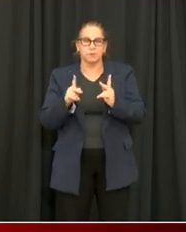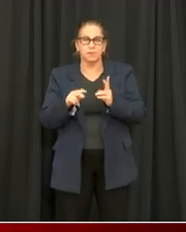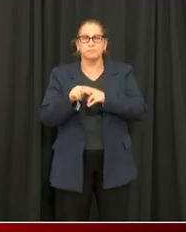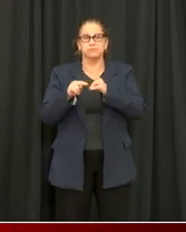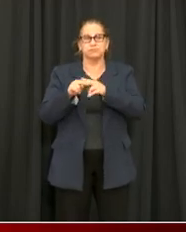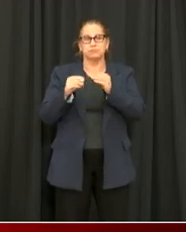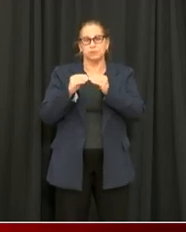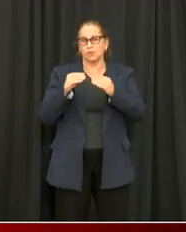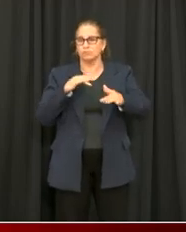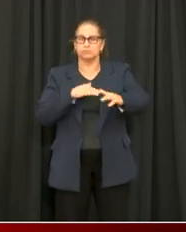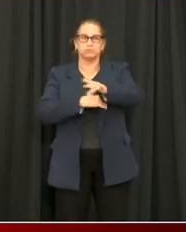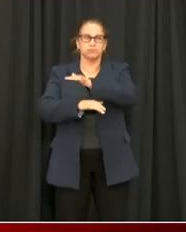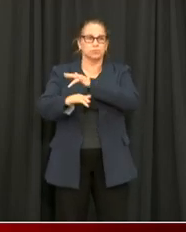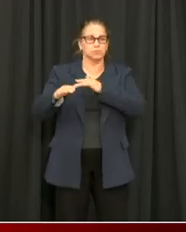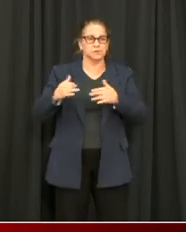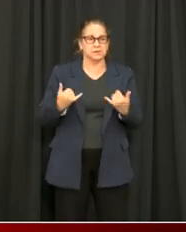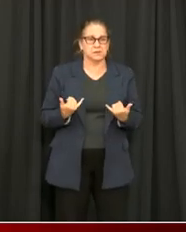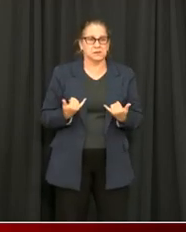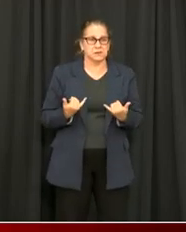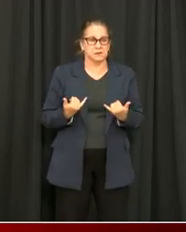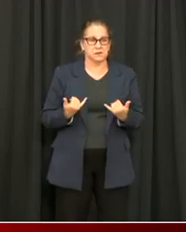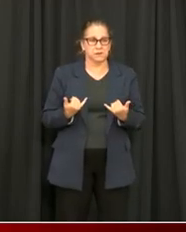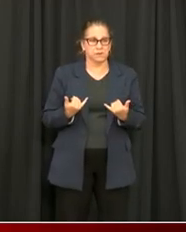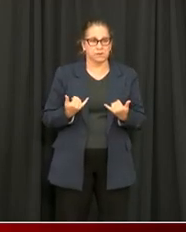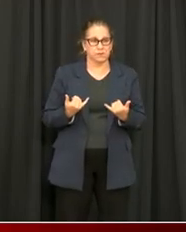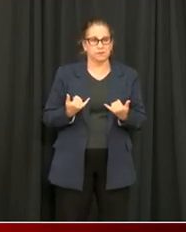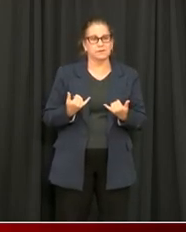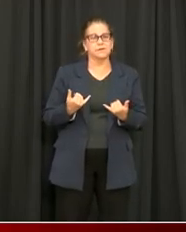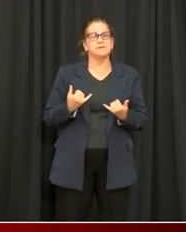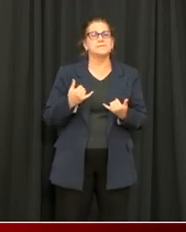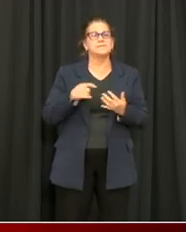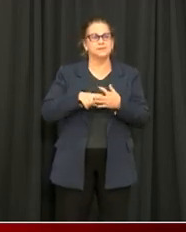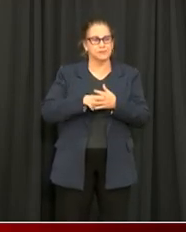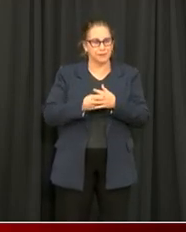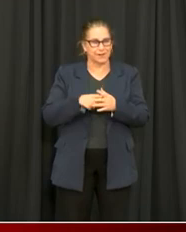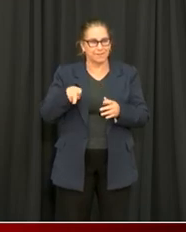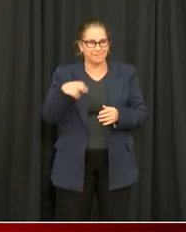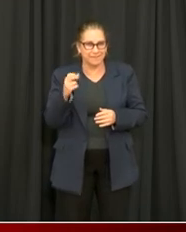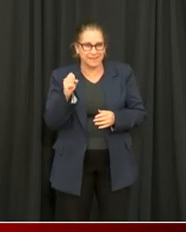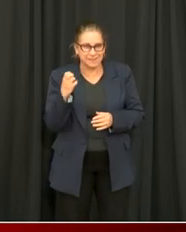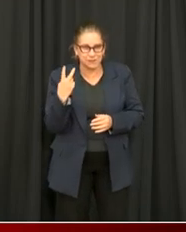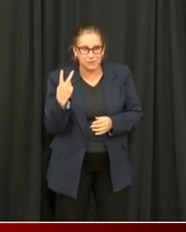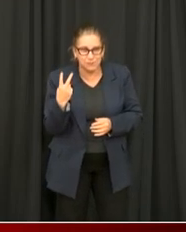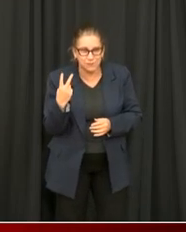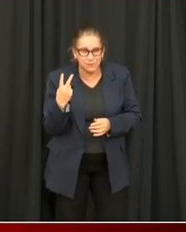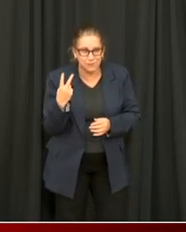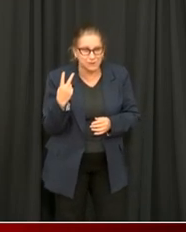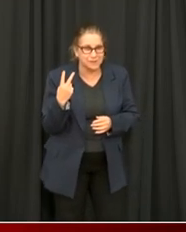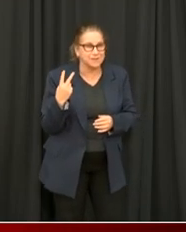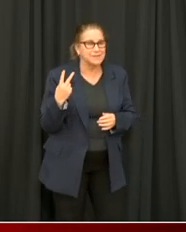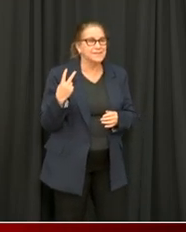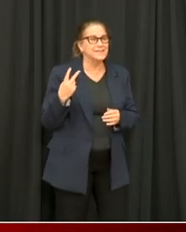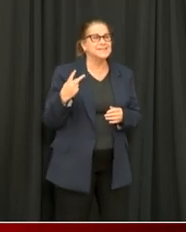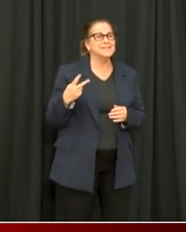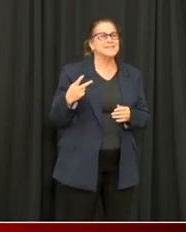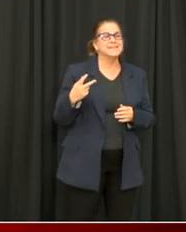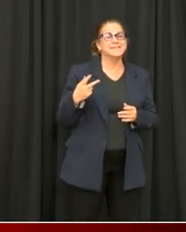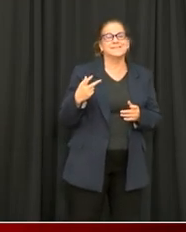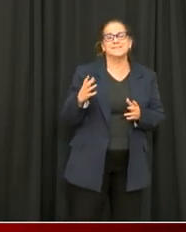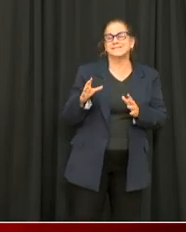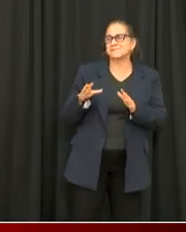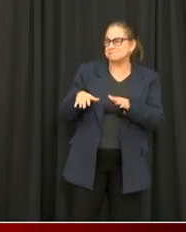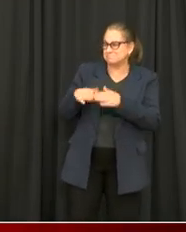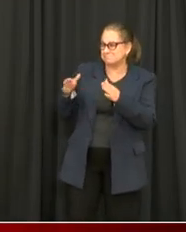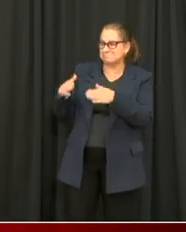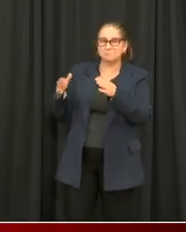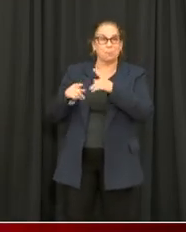that phase 2 will allow them to have some local meetings, but still not be able to host